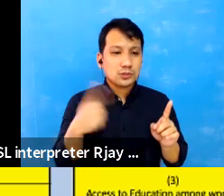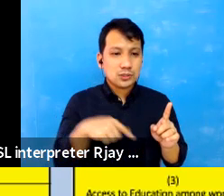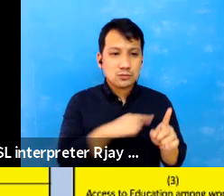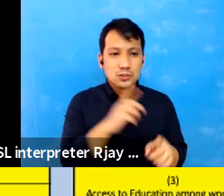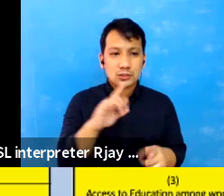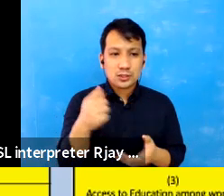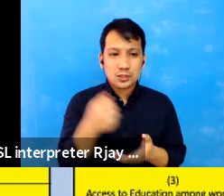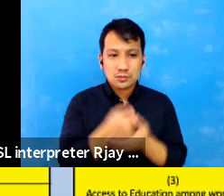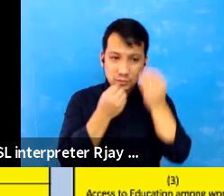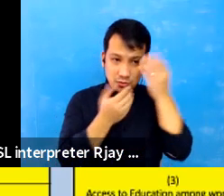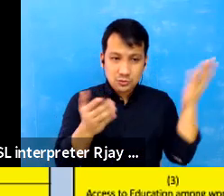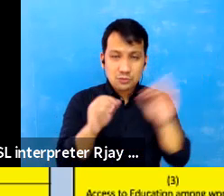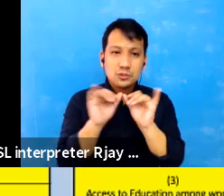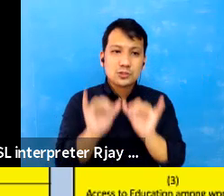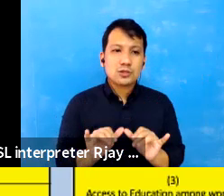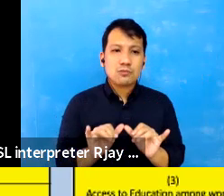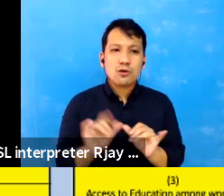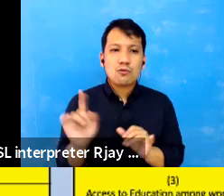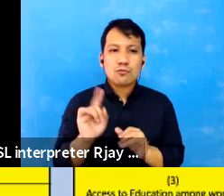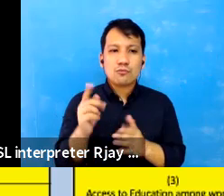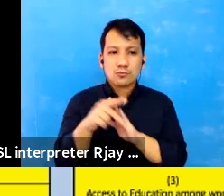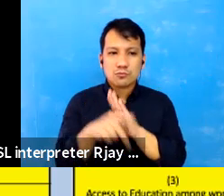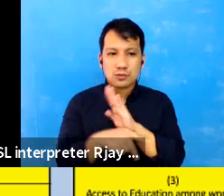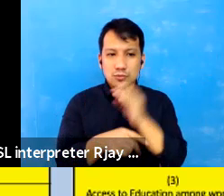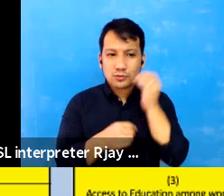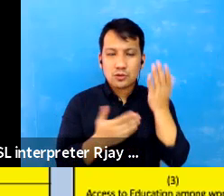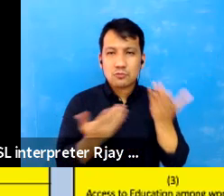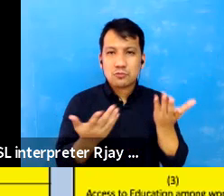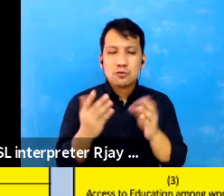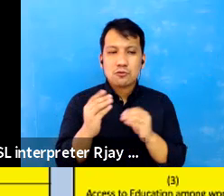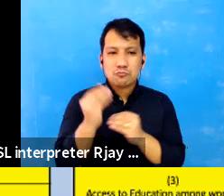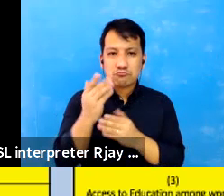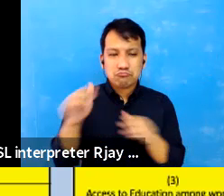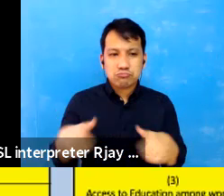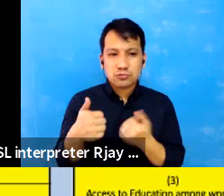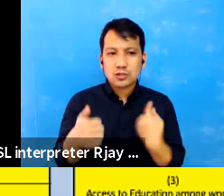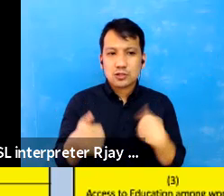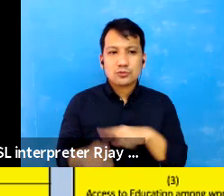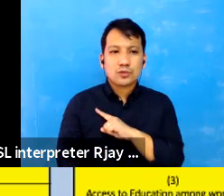data and information system and policies remain a challenge.